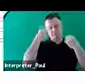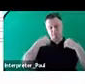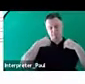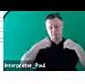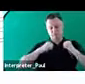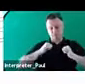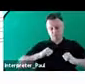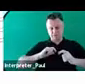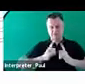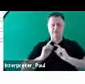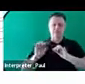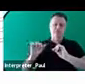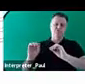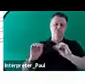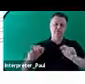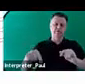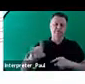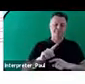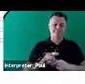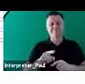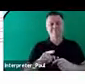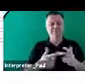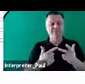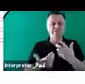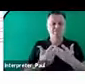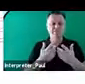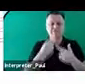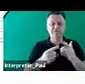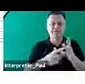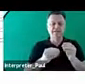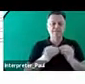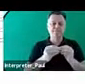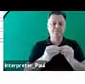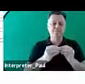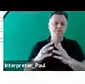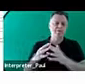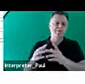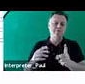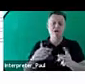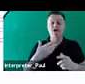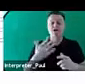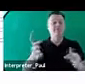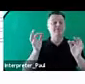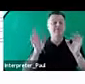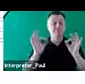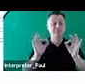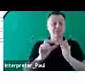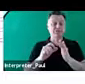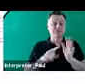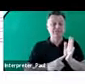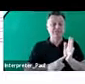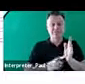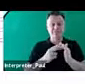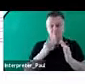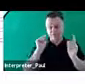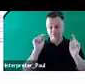And we've got more information about on our Universities Club website, and actually we're just offering a special deal for attend